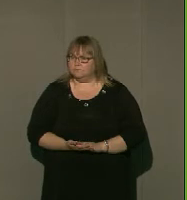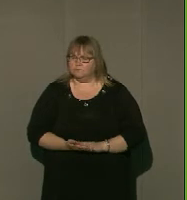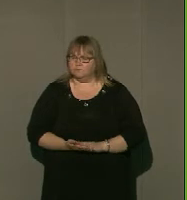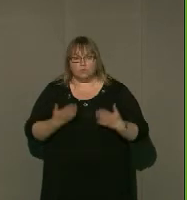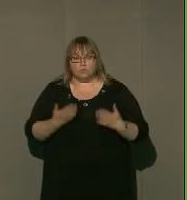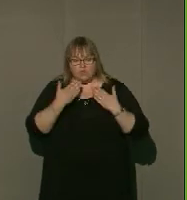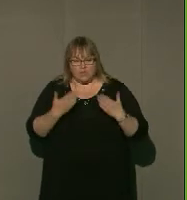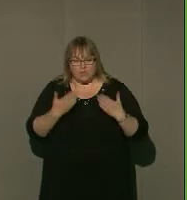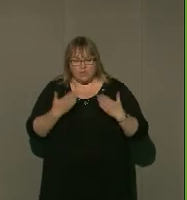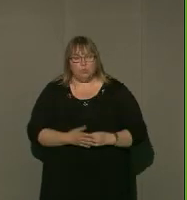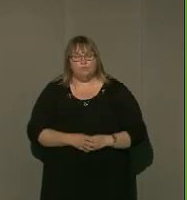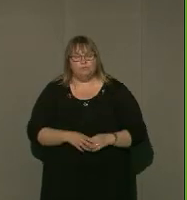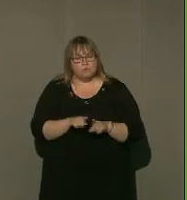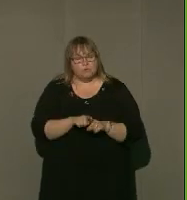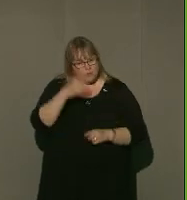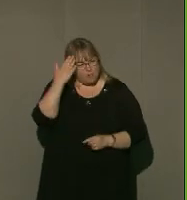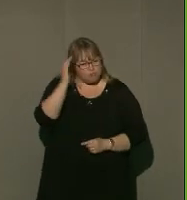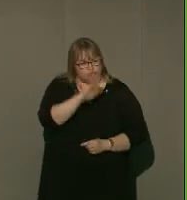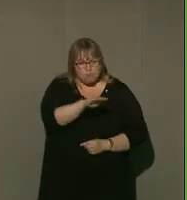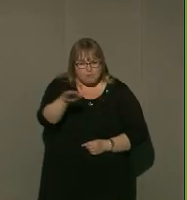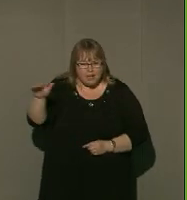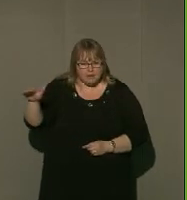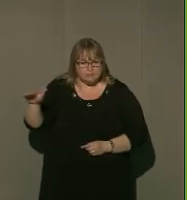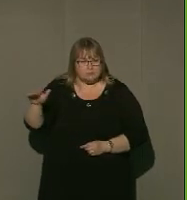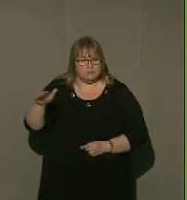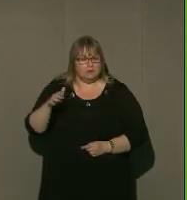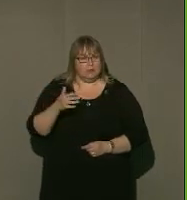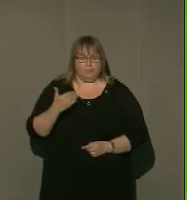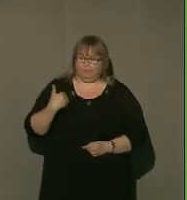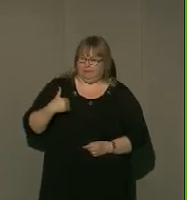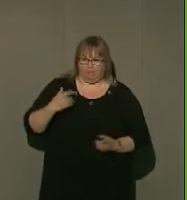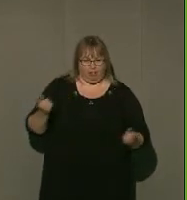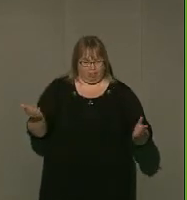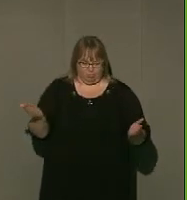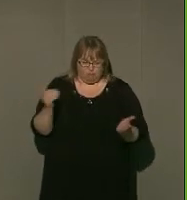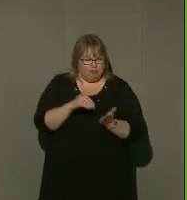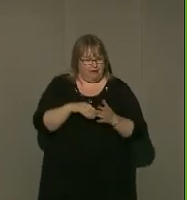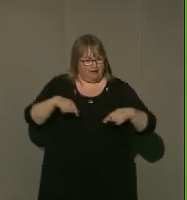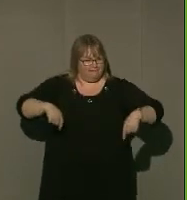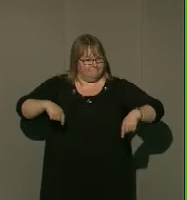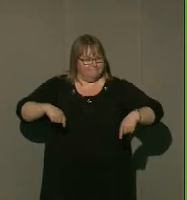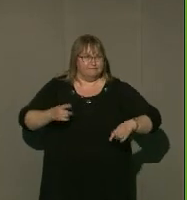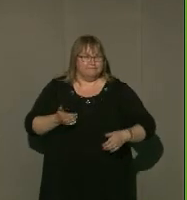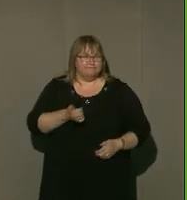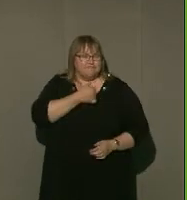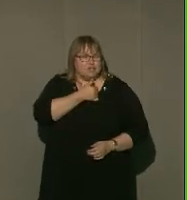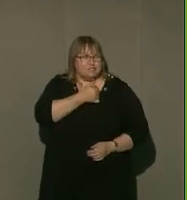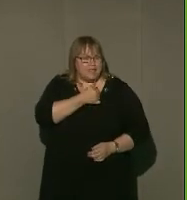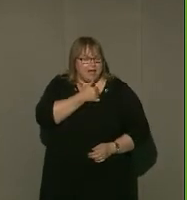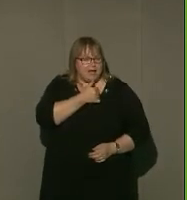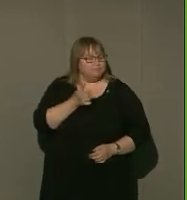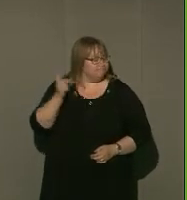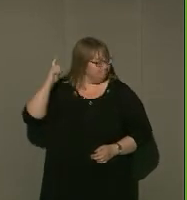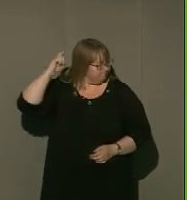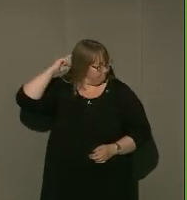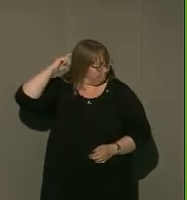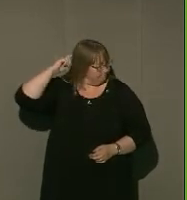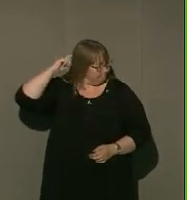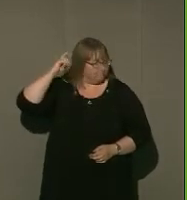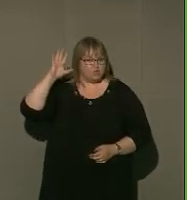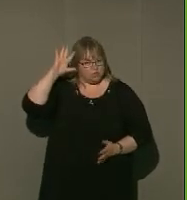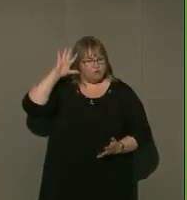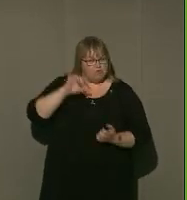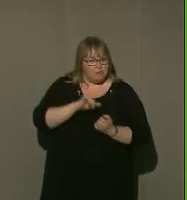Thank you. I also want to remind conference that there are a number of first-timers here. Be very aware of that. So